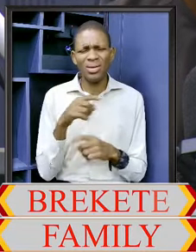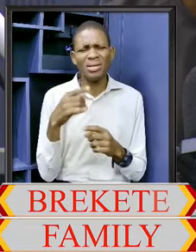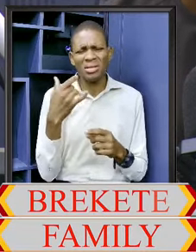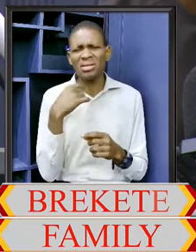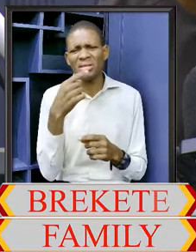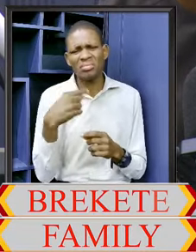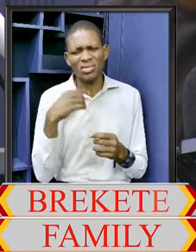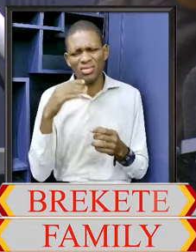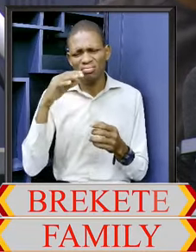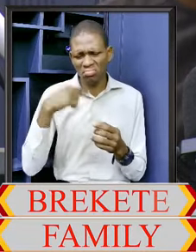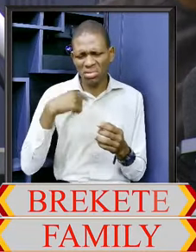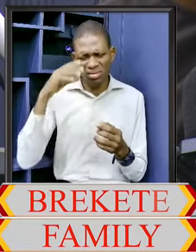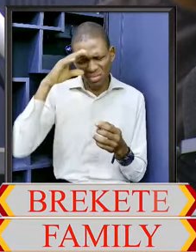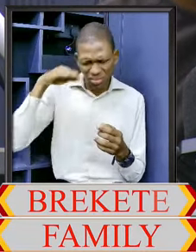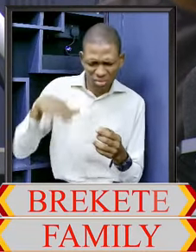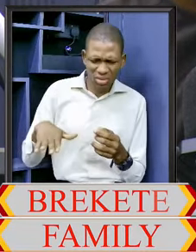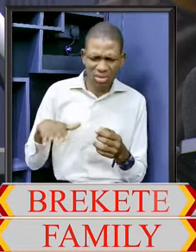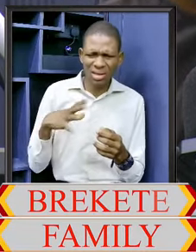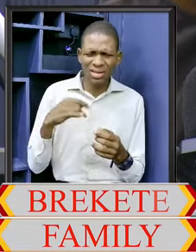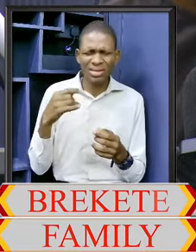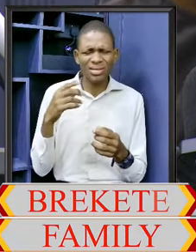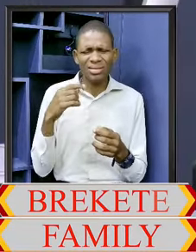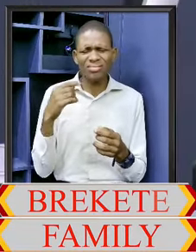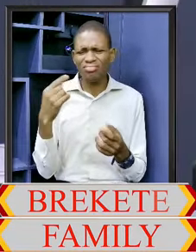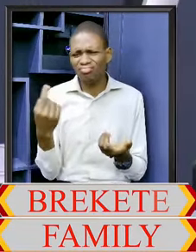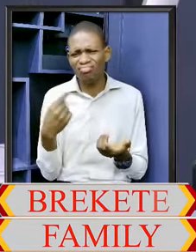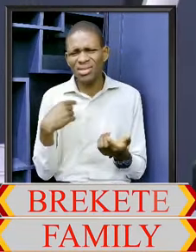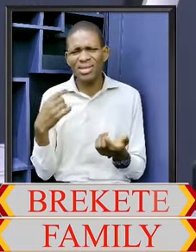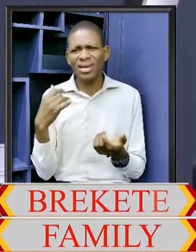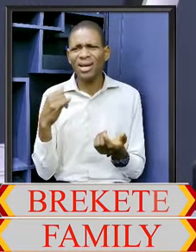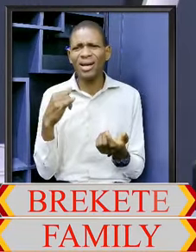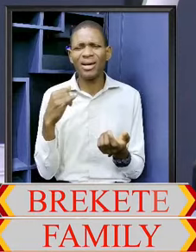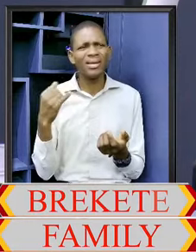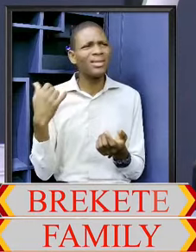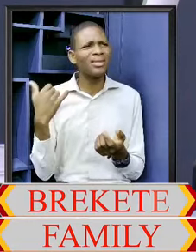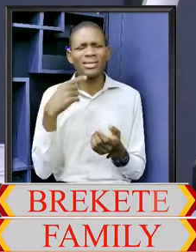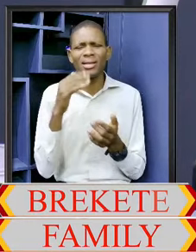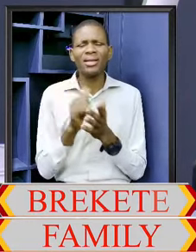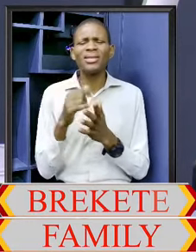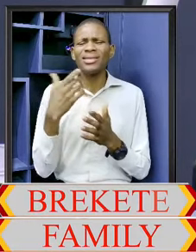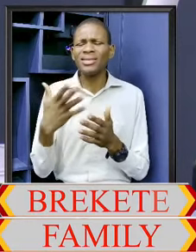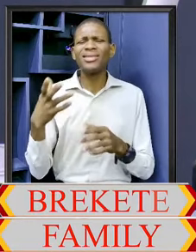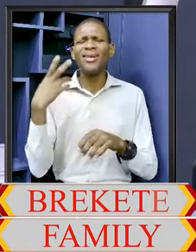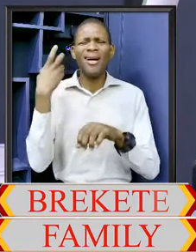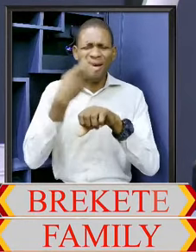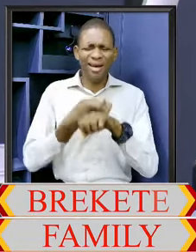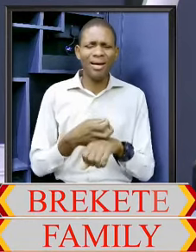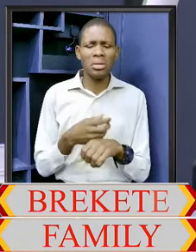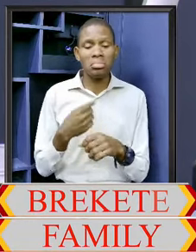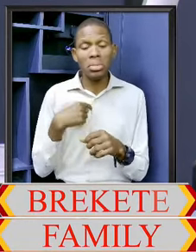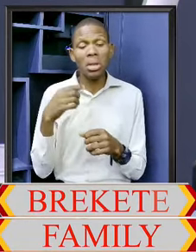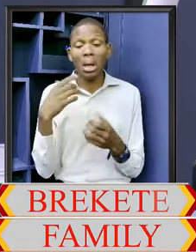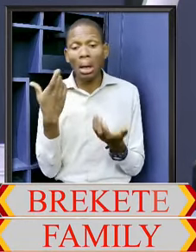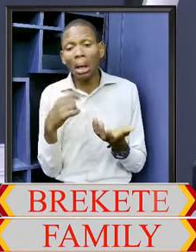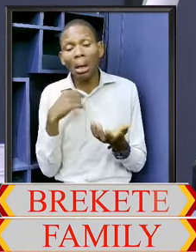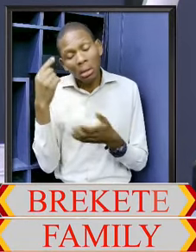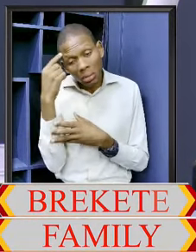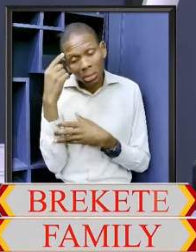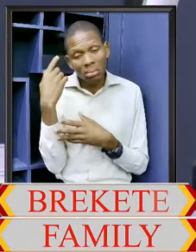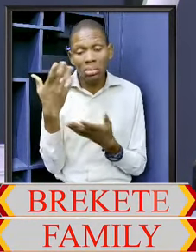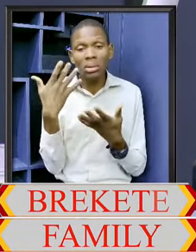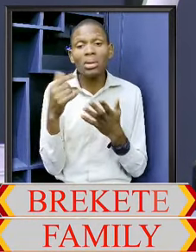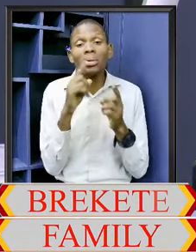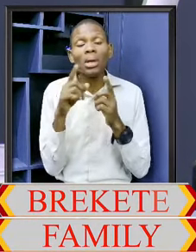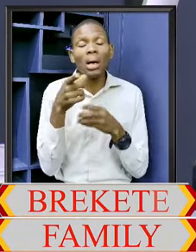hard. The thing where they connect with, where they remember now things like iron, wood. Things where beside no say